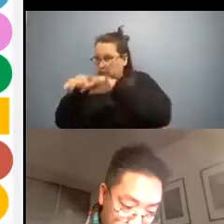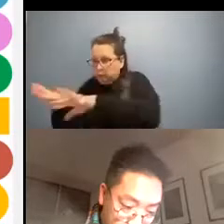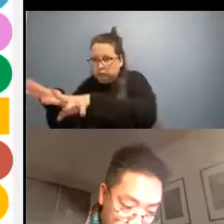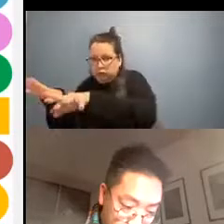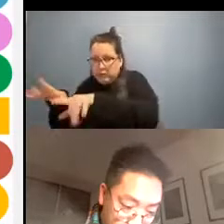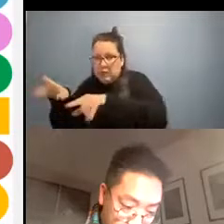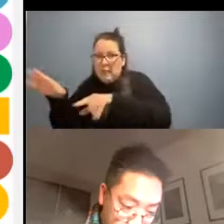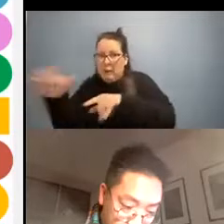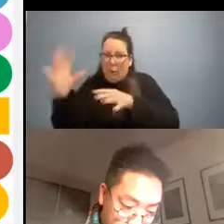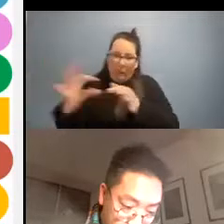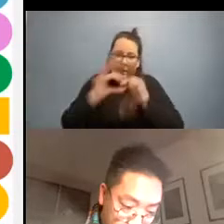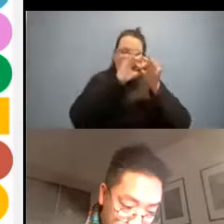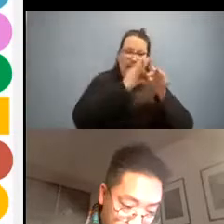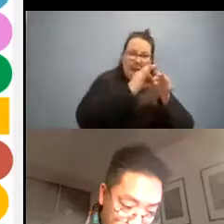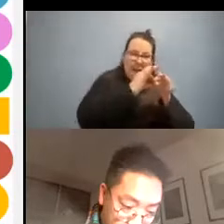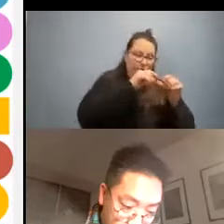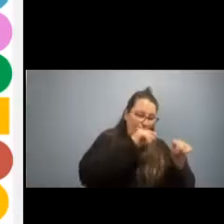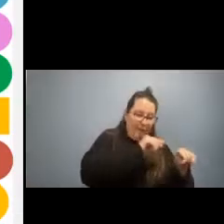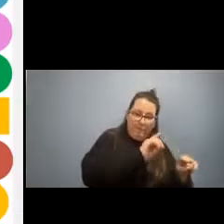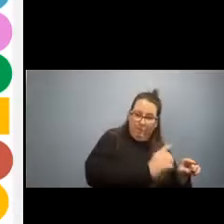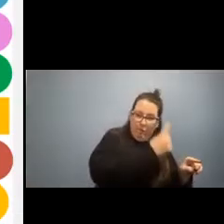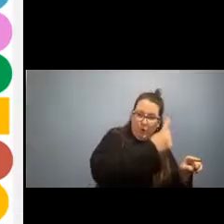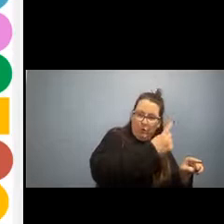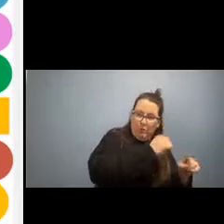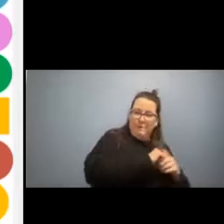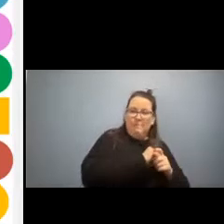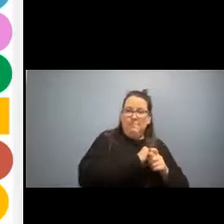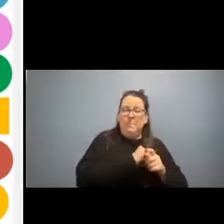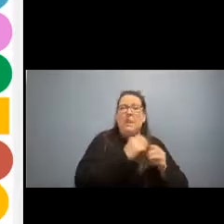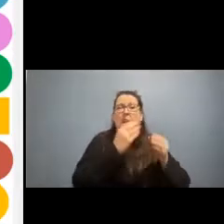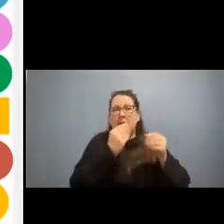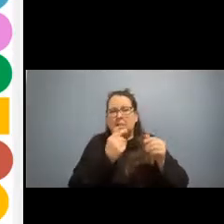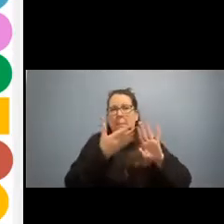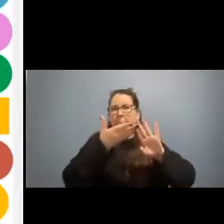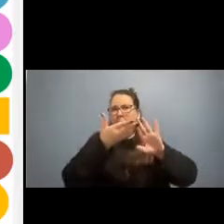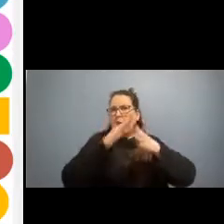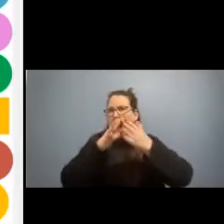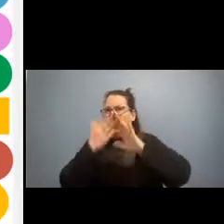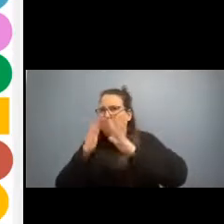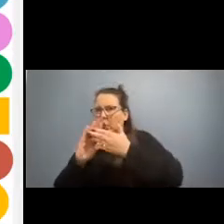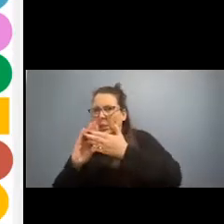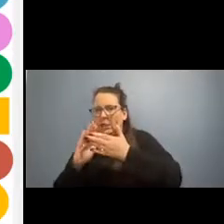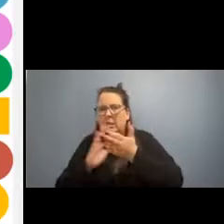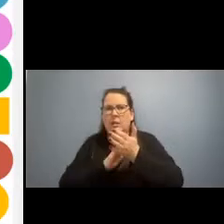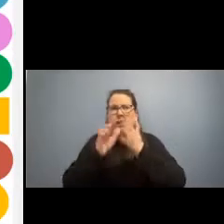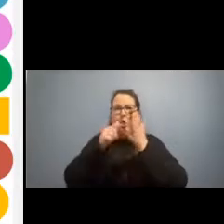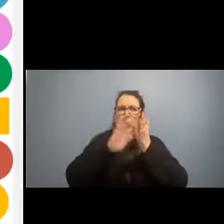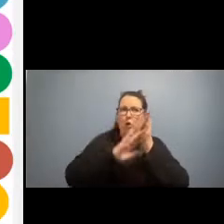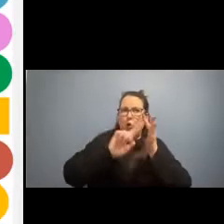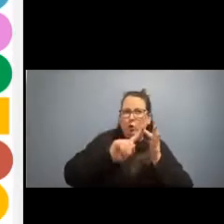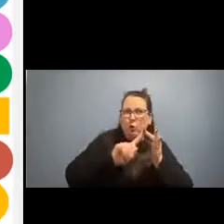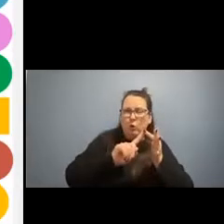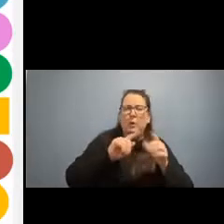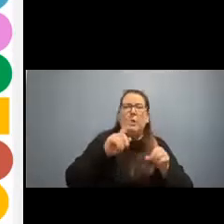different settings, mainly around, we have some community settings like the City of Hume outbreak. We've had the